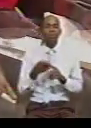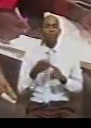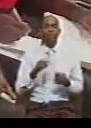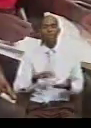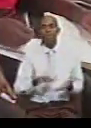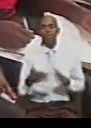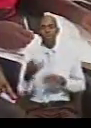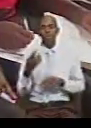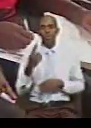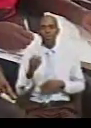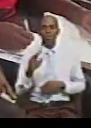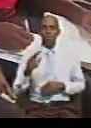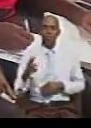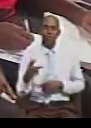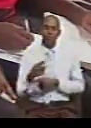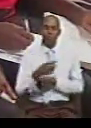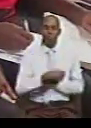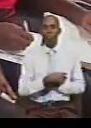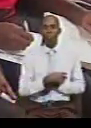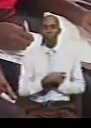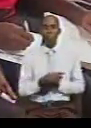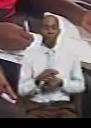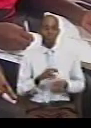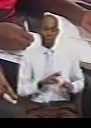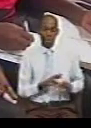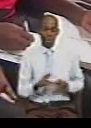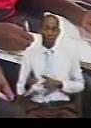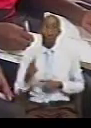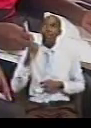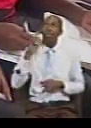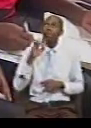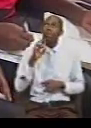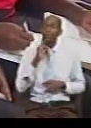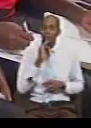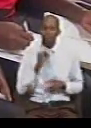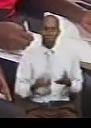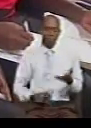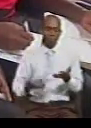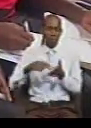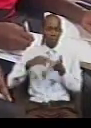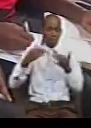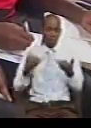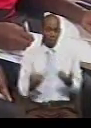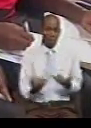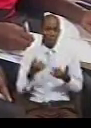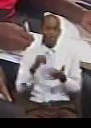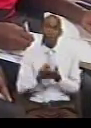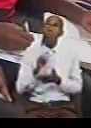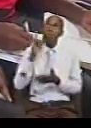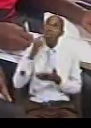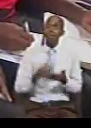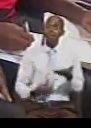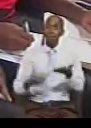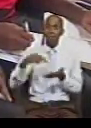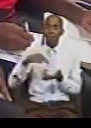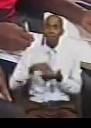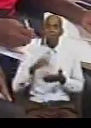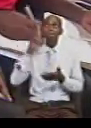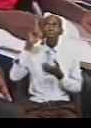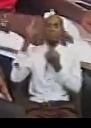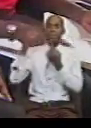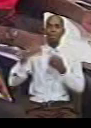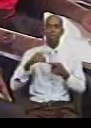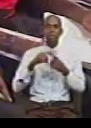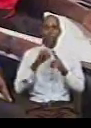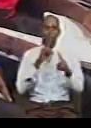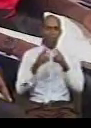the third day. Already he is risen, and now as he rose, he came to speak to his own disciples.